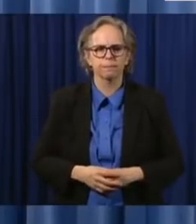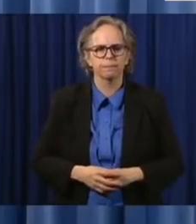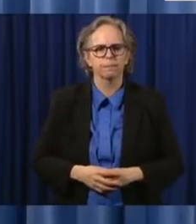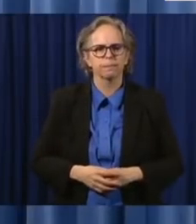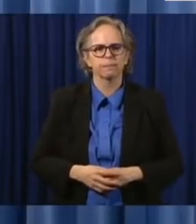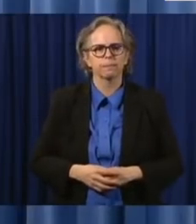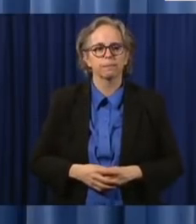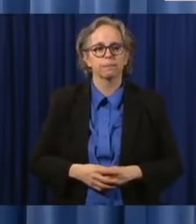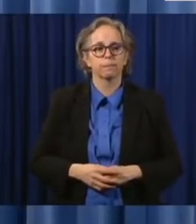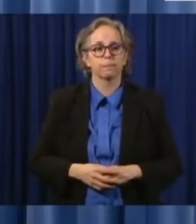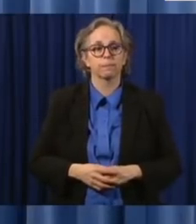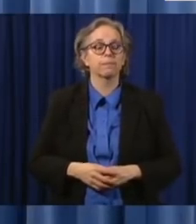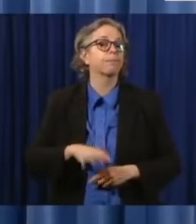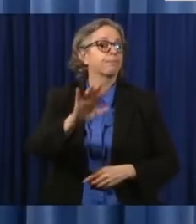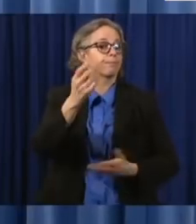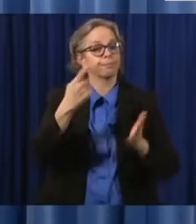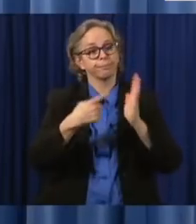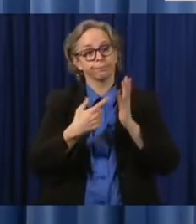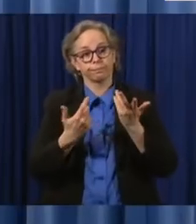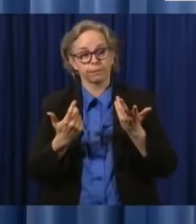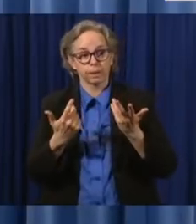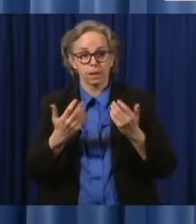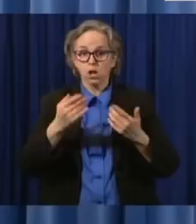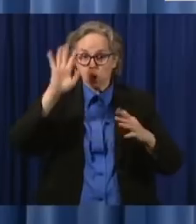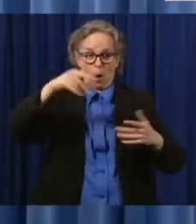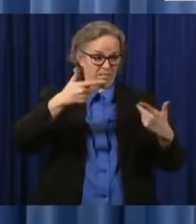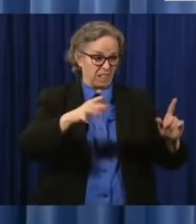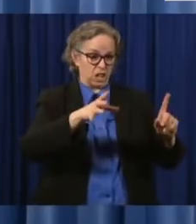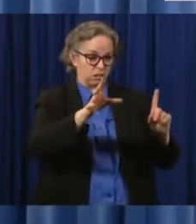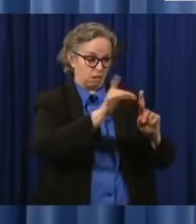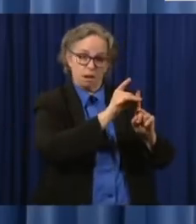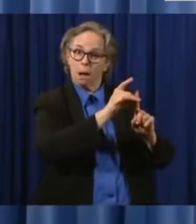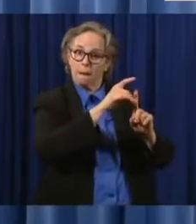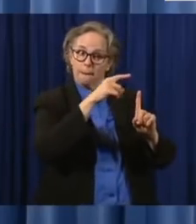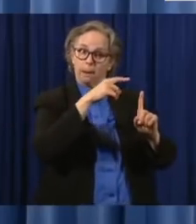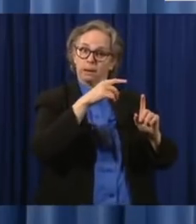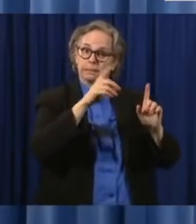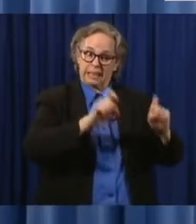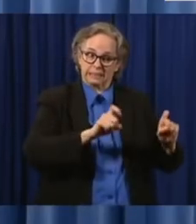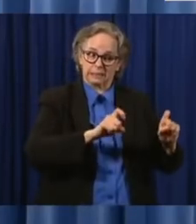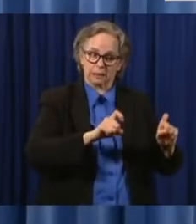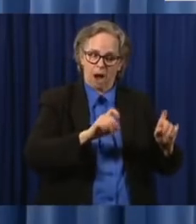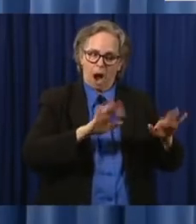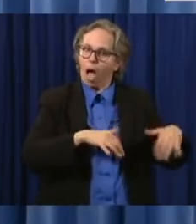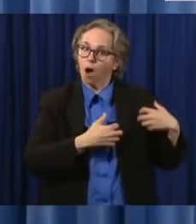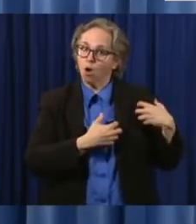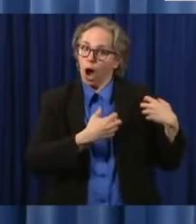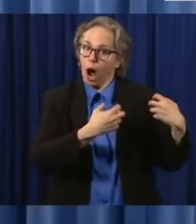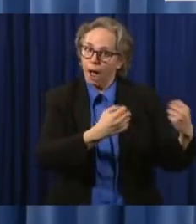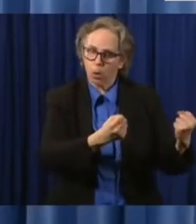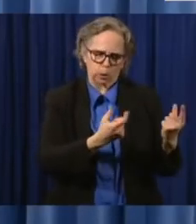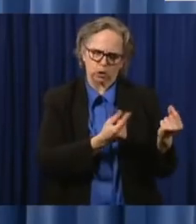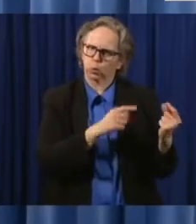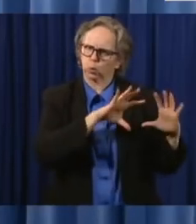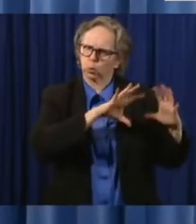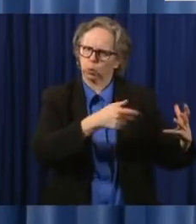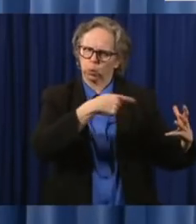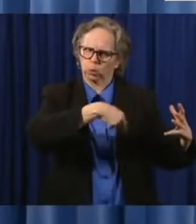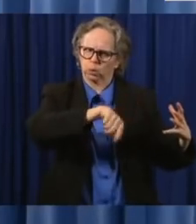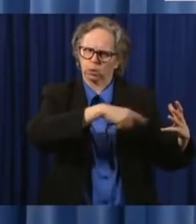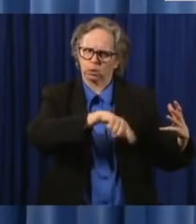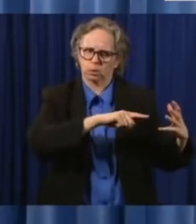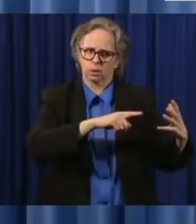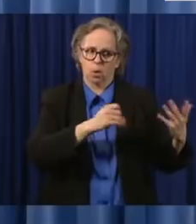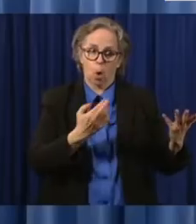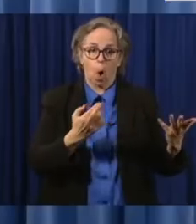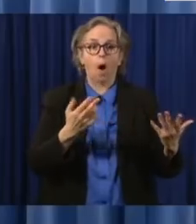positive for COVID-19 and have not recovered or are presumptively diagnosed with COVID-19,